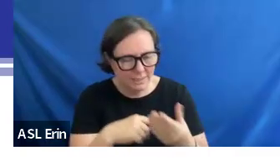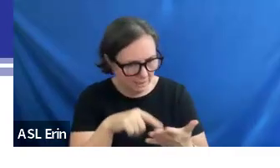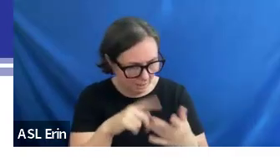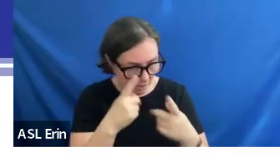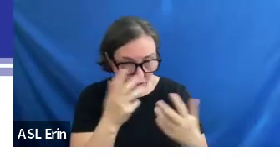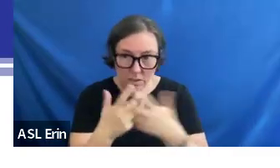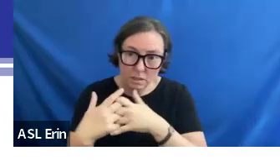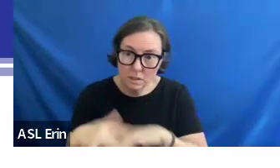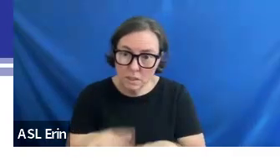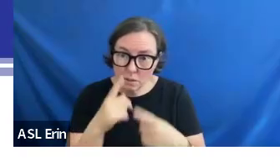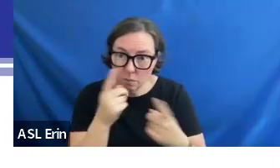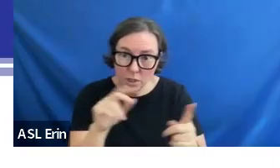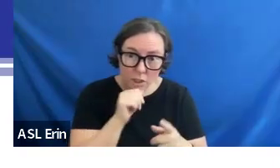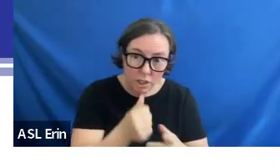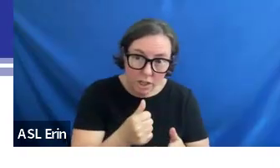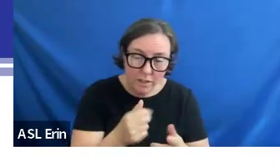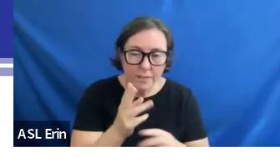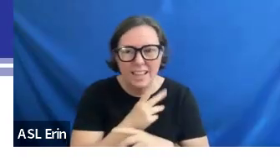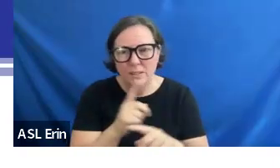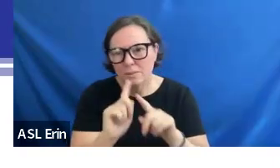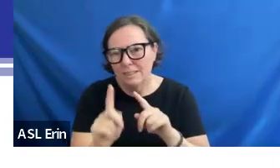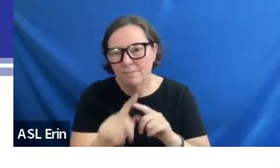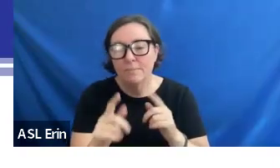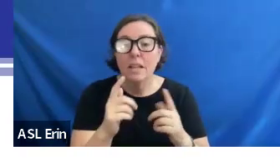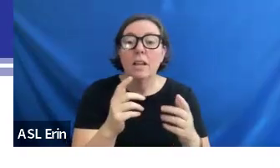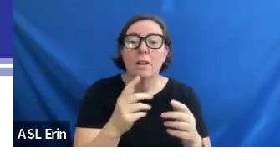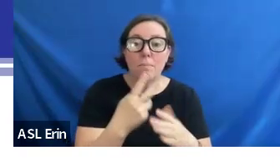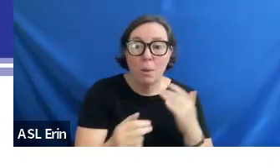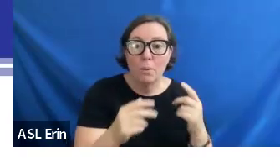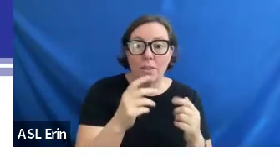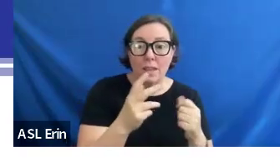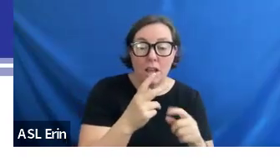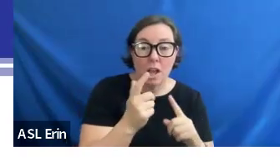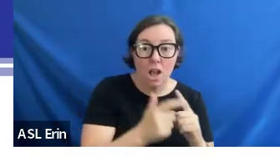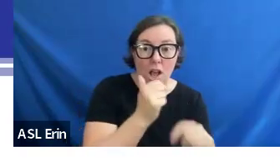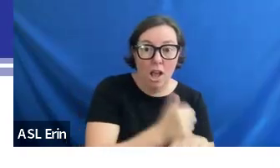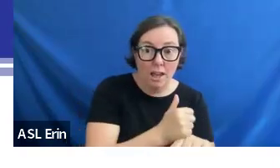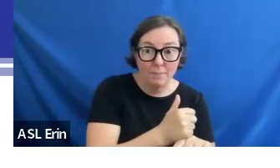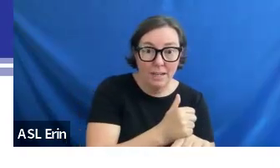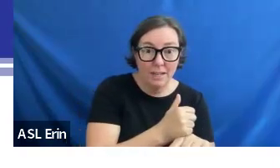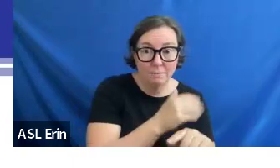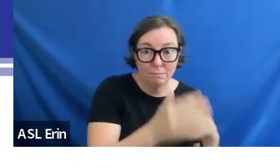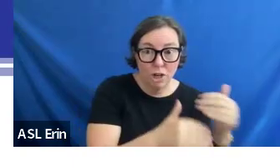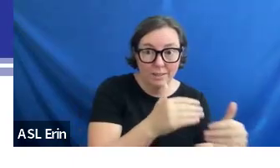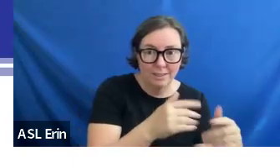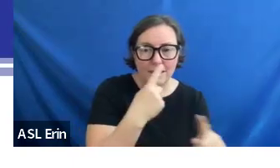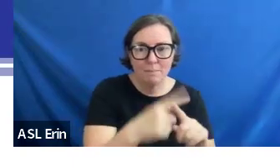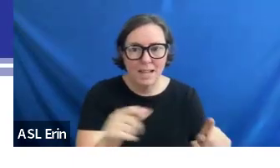They use both automated methods and manual tools and techniques